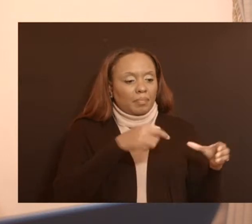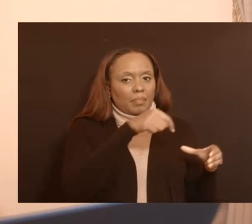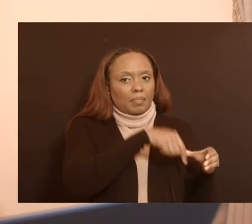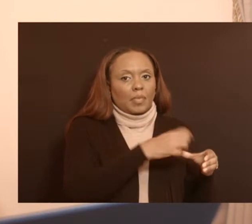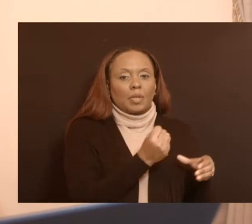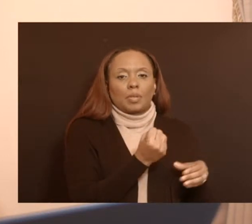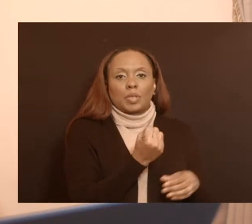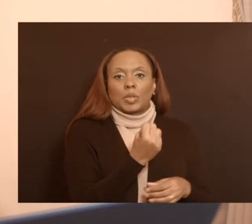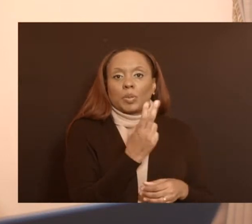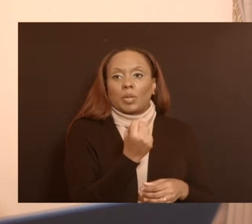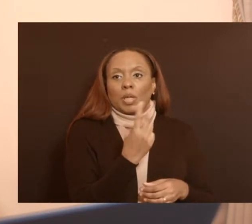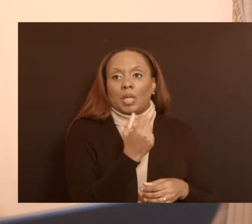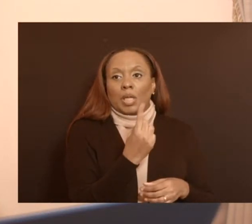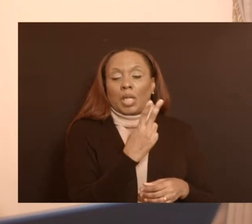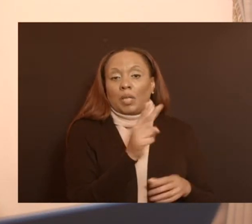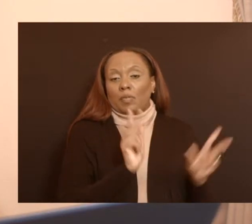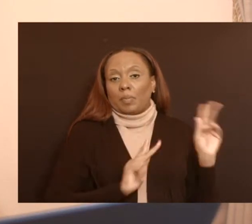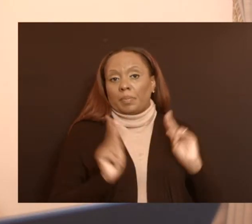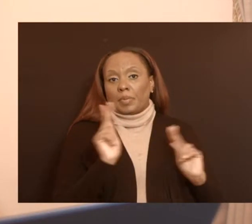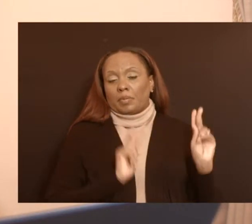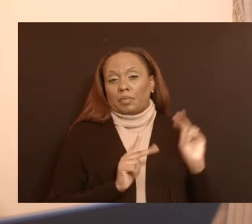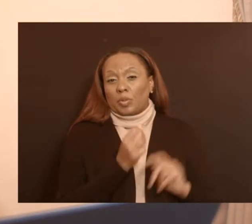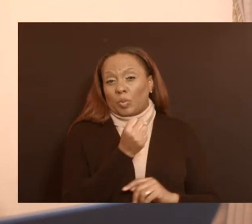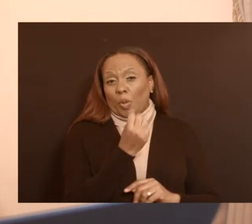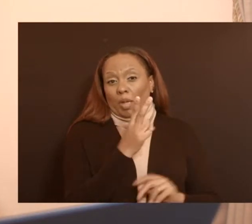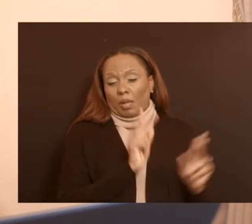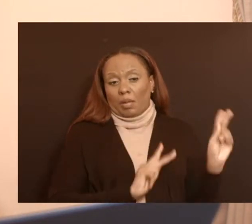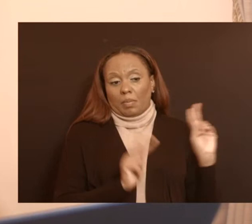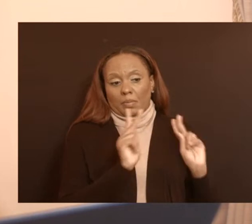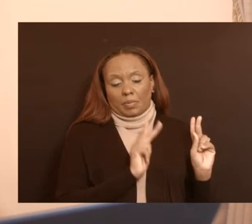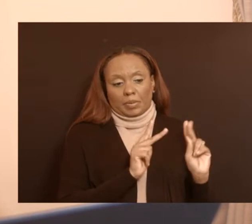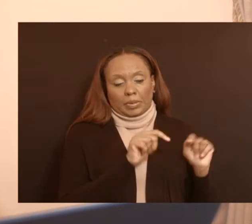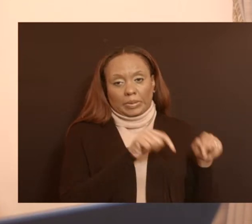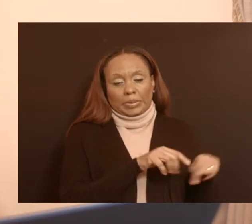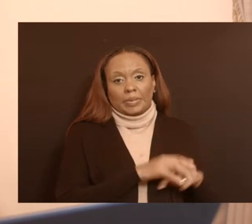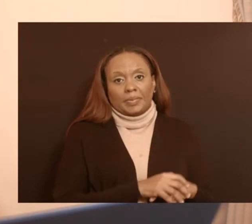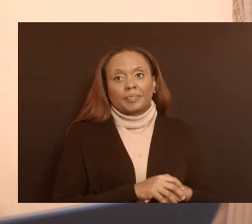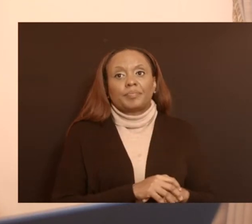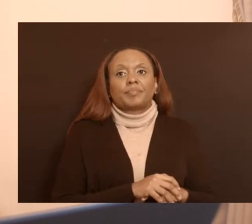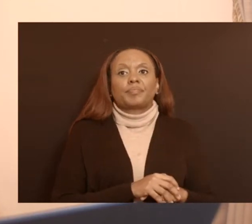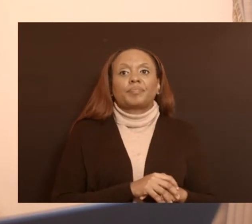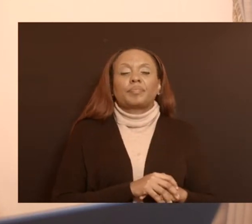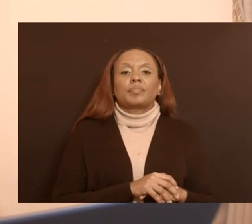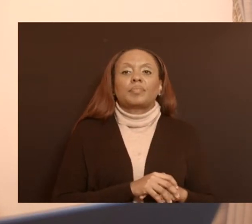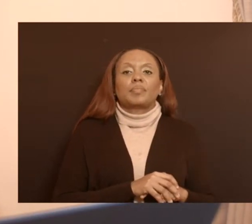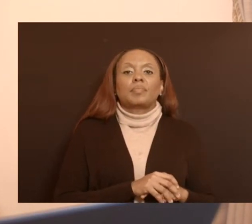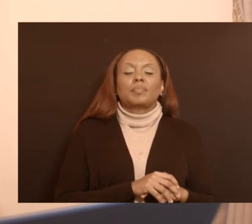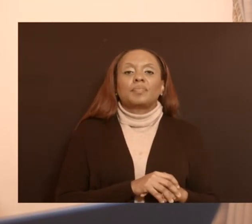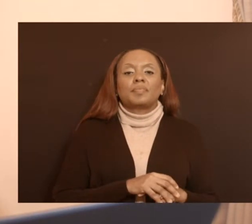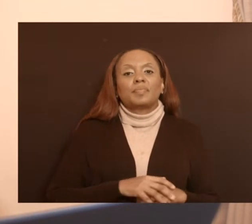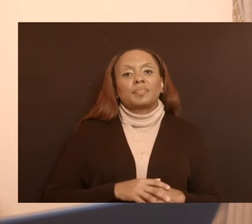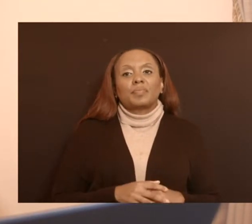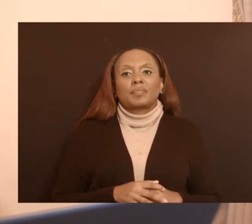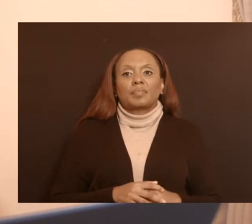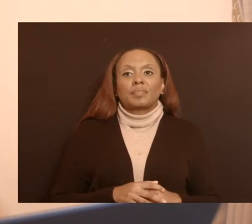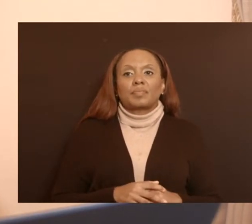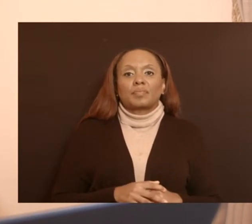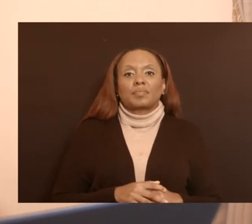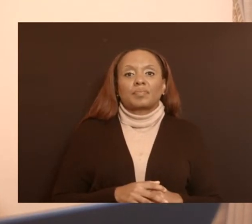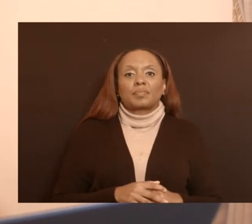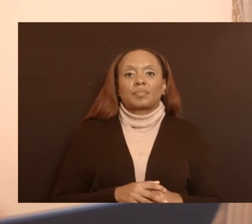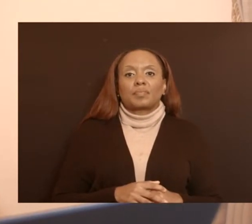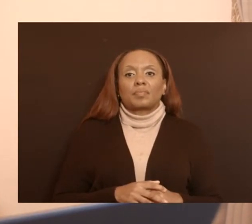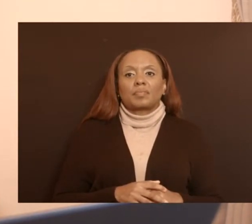persons associated with that establishment. And we believe that this illustrates what has